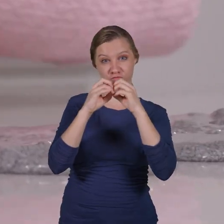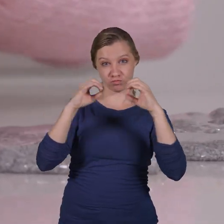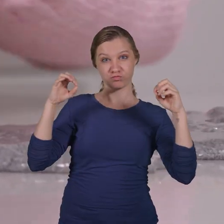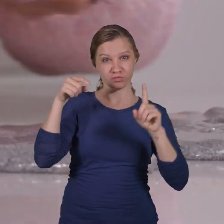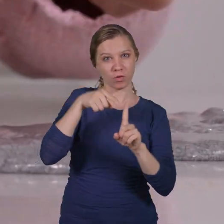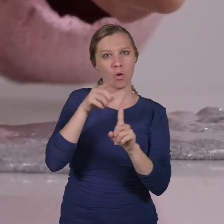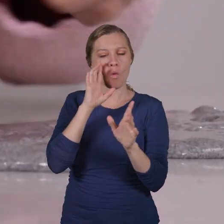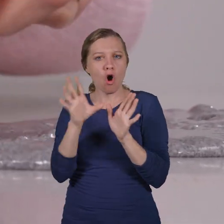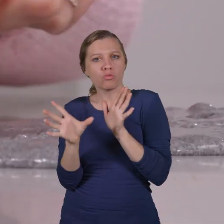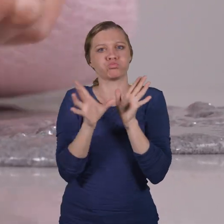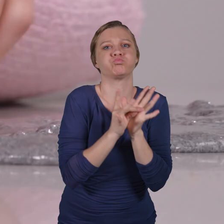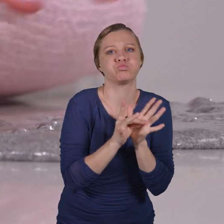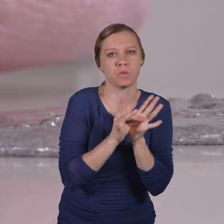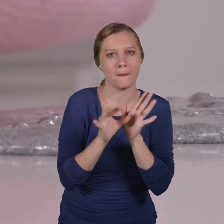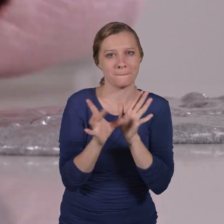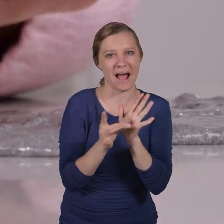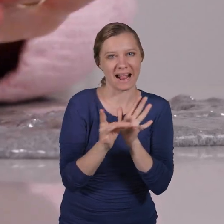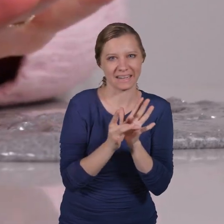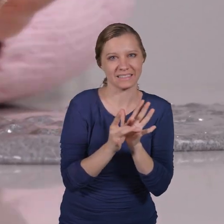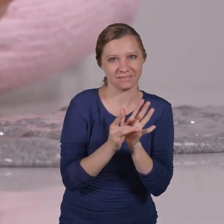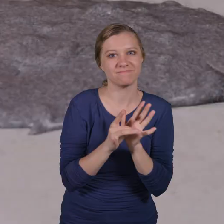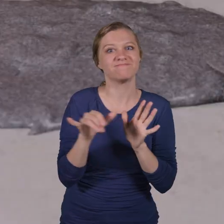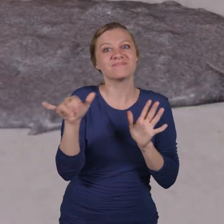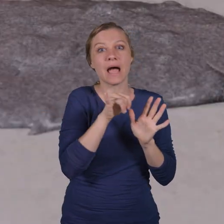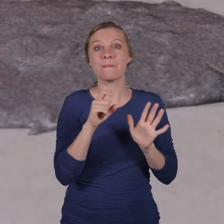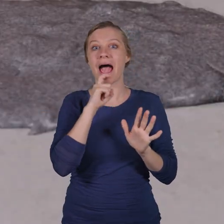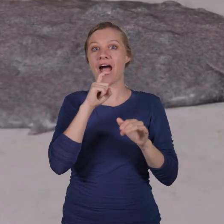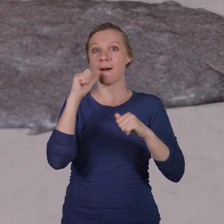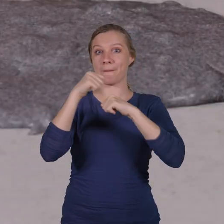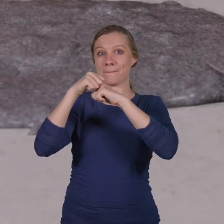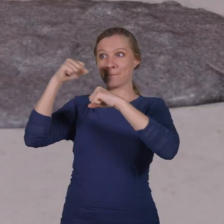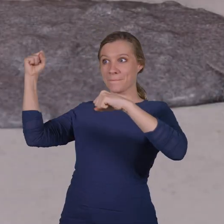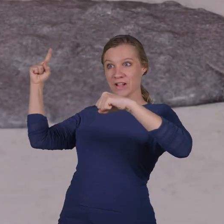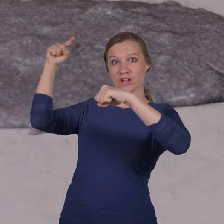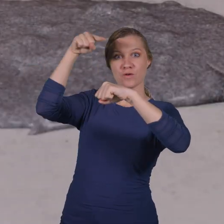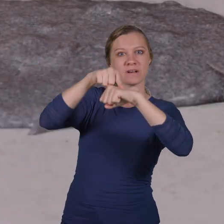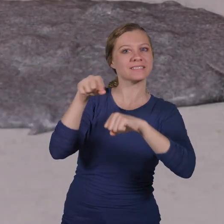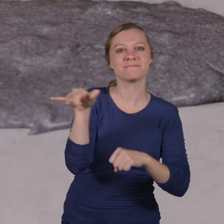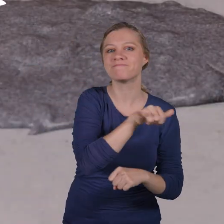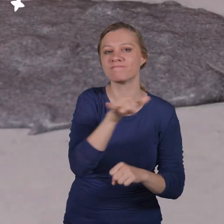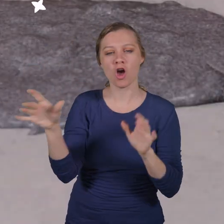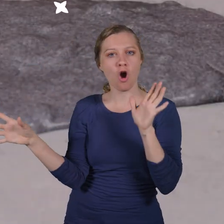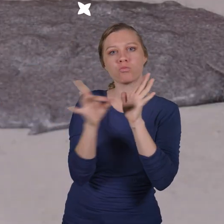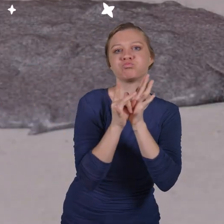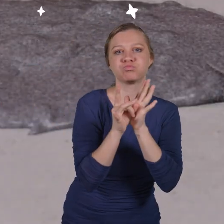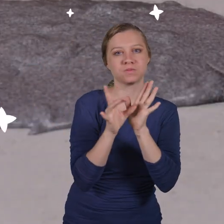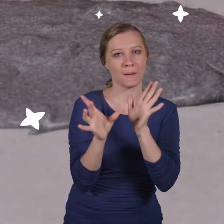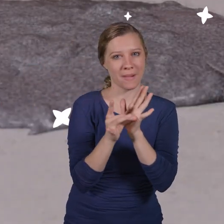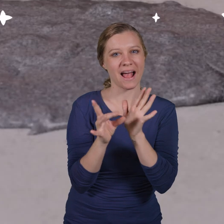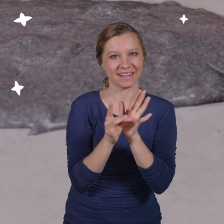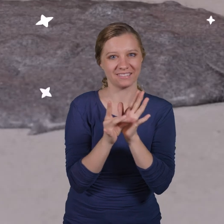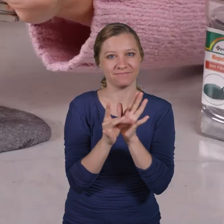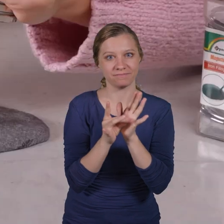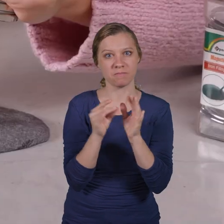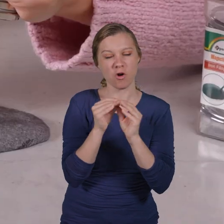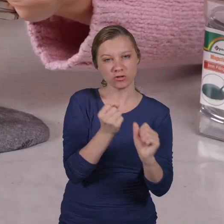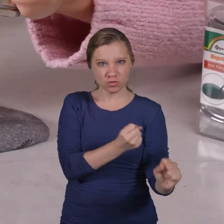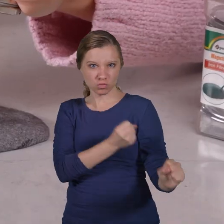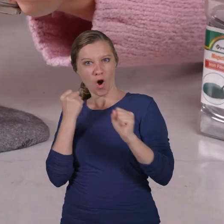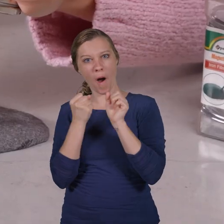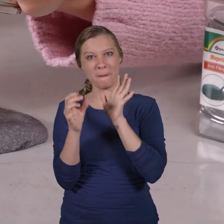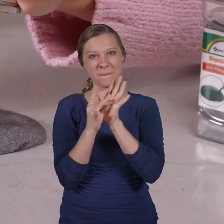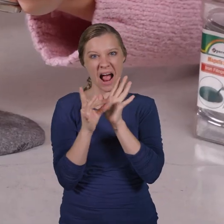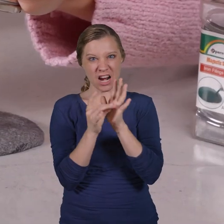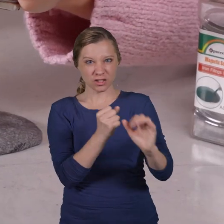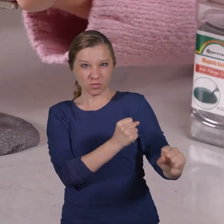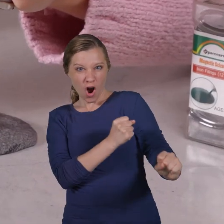our space slime are attracted to a magnet, just like the iron in a meteorite is attracted to a magnet. The